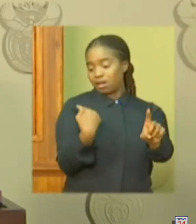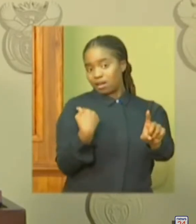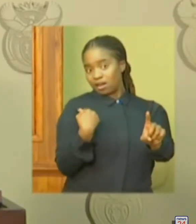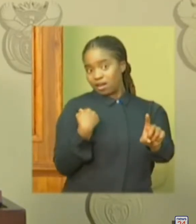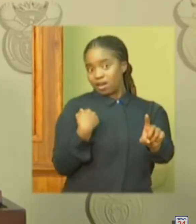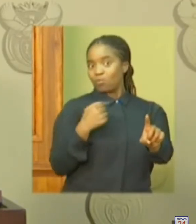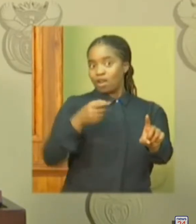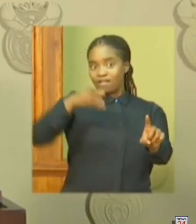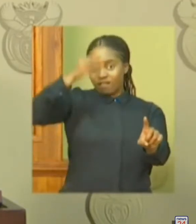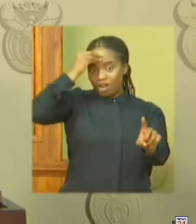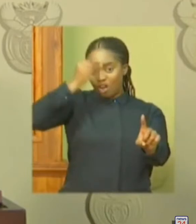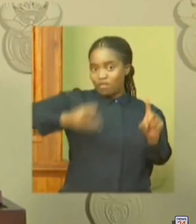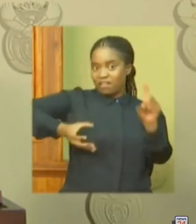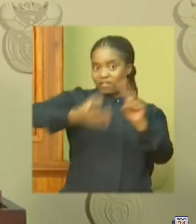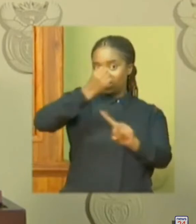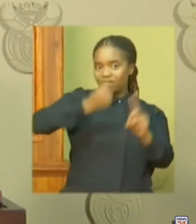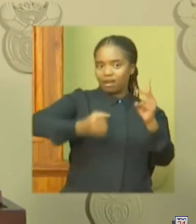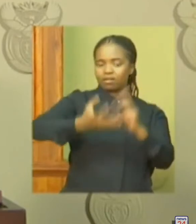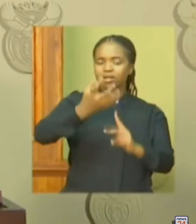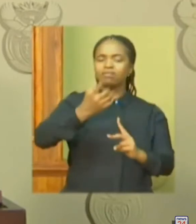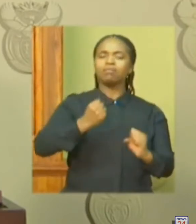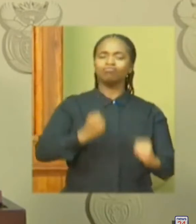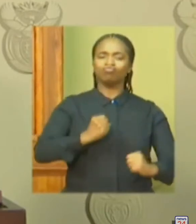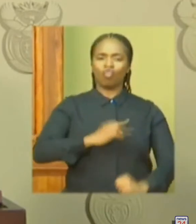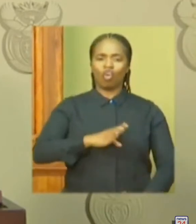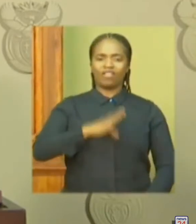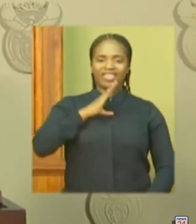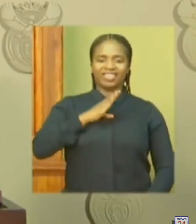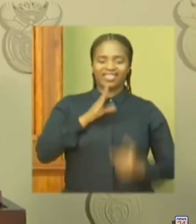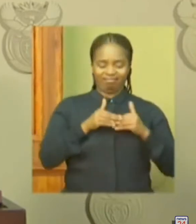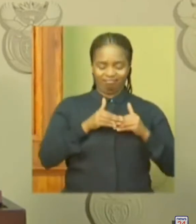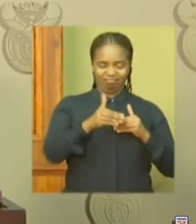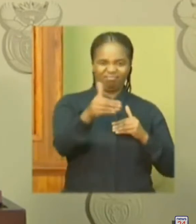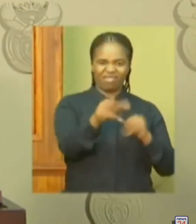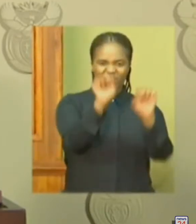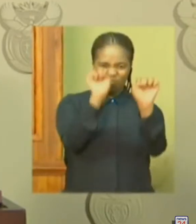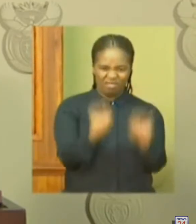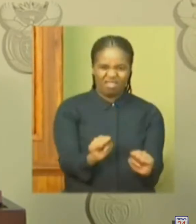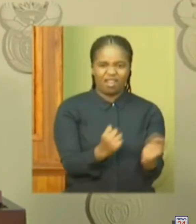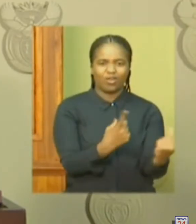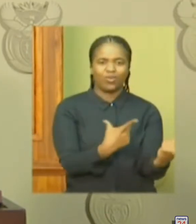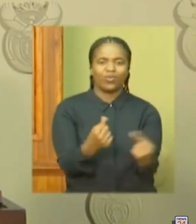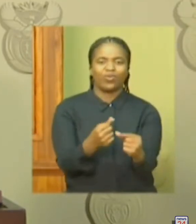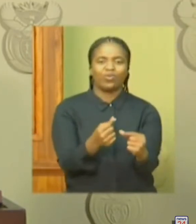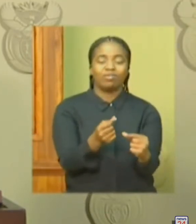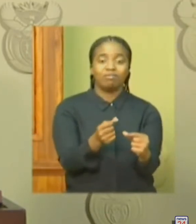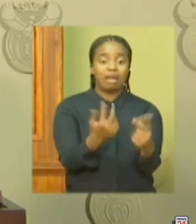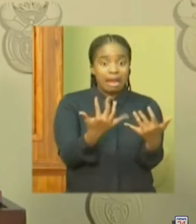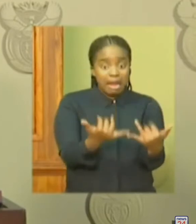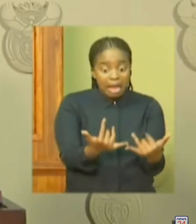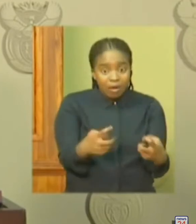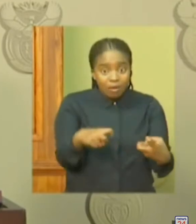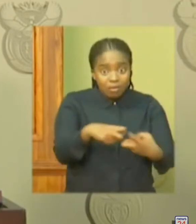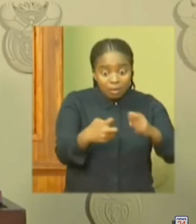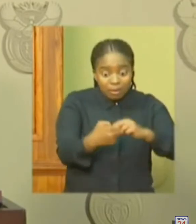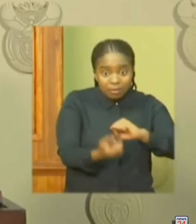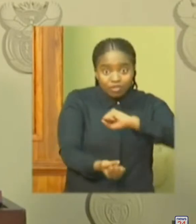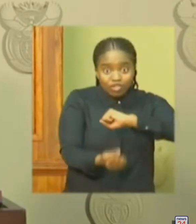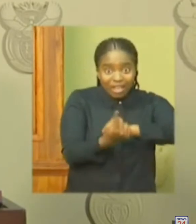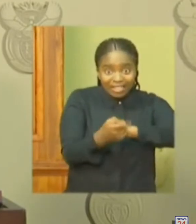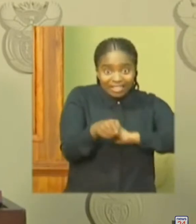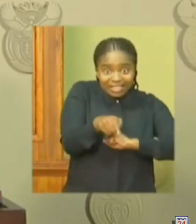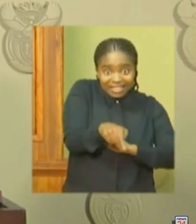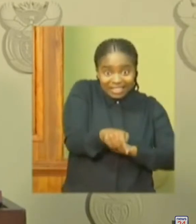have already achieved. And this challenge that we're facing now has